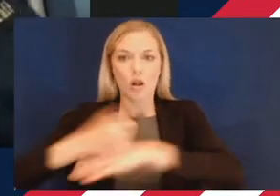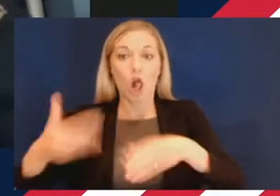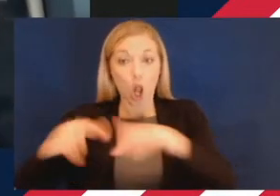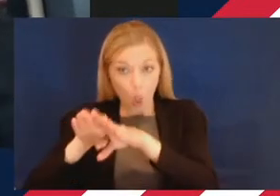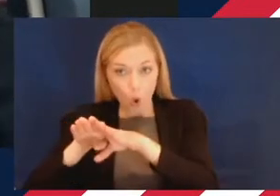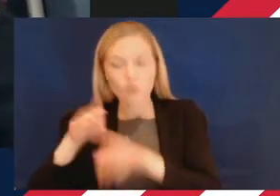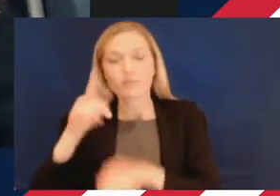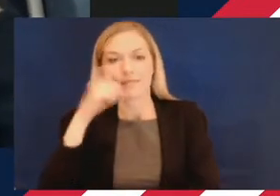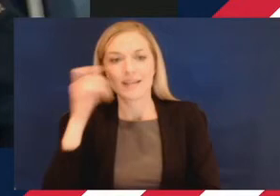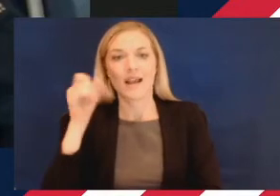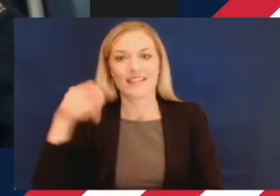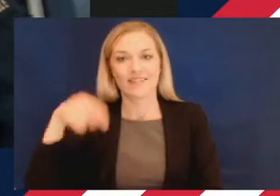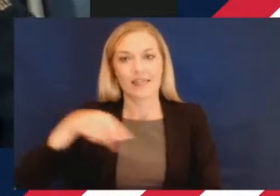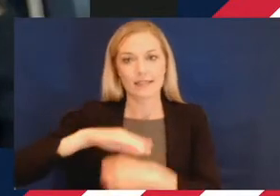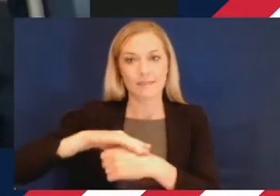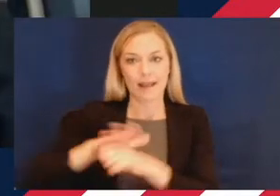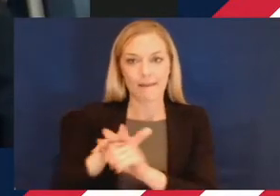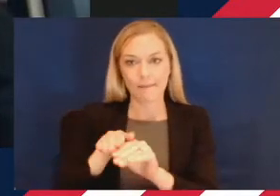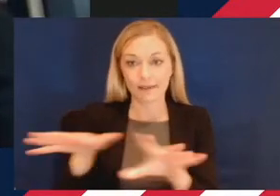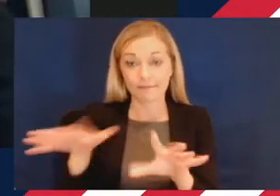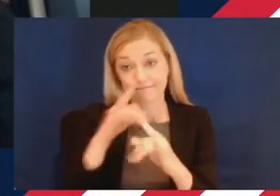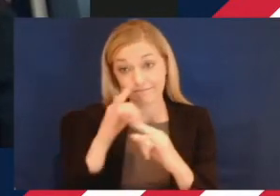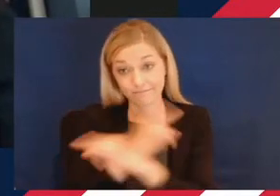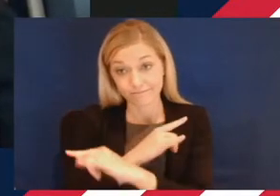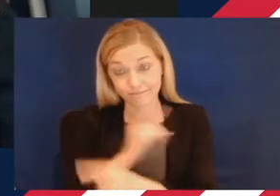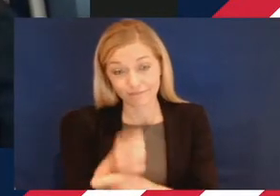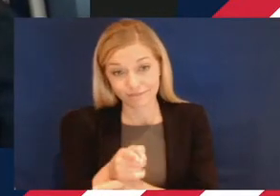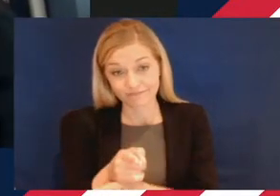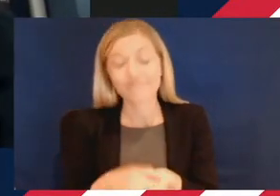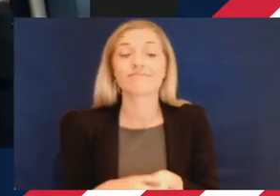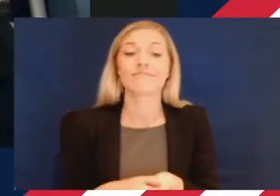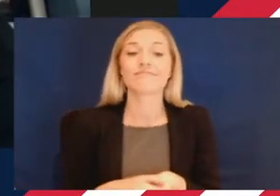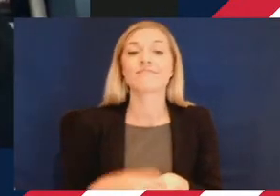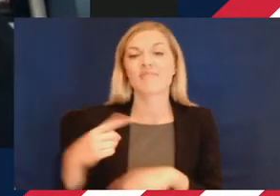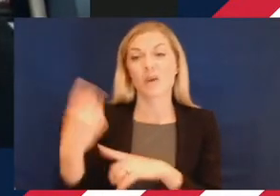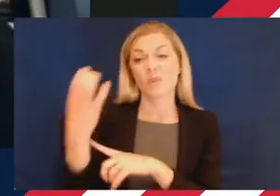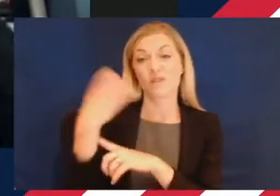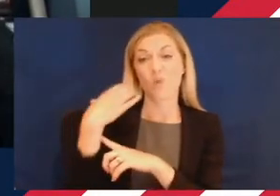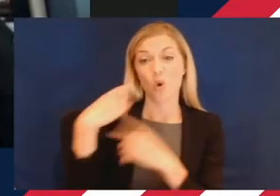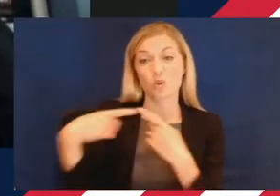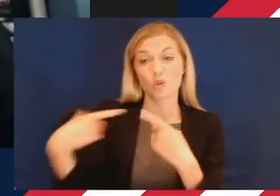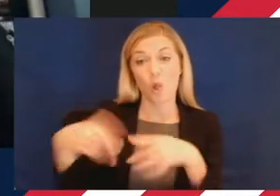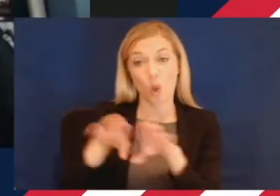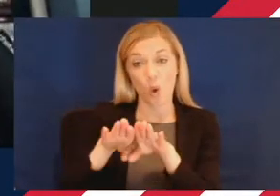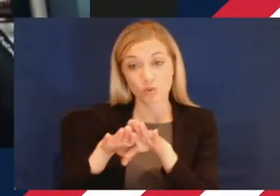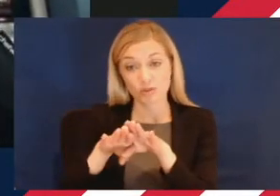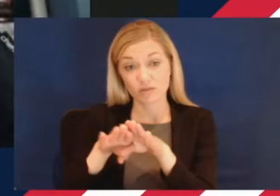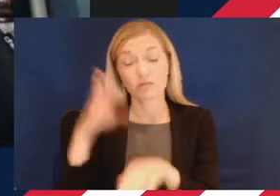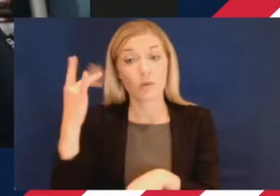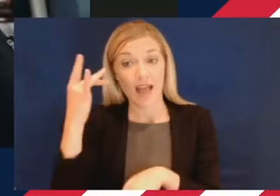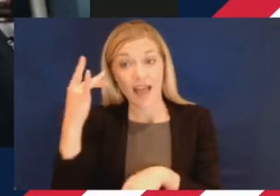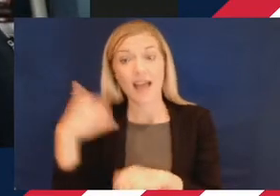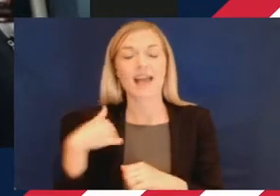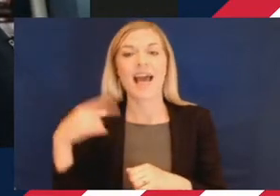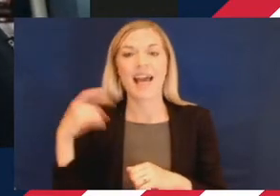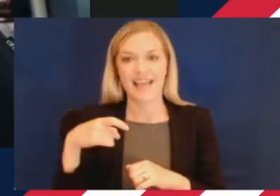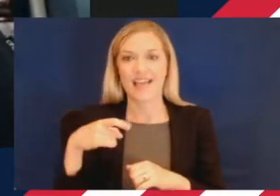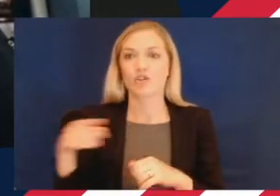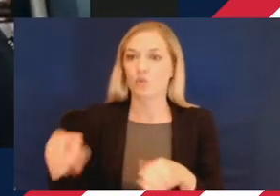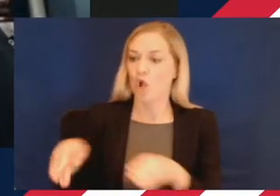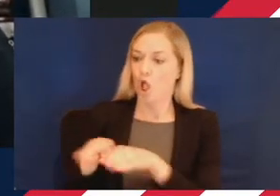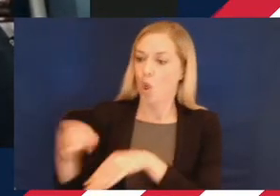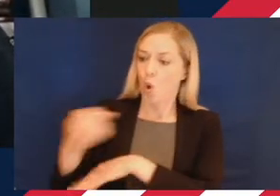right? So I was forced to close because I had to close the little restaurant to save my